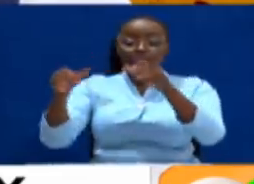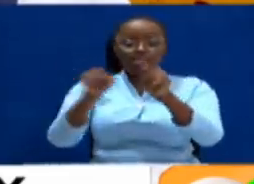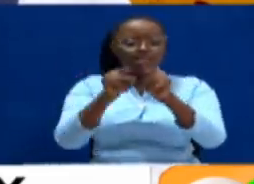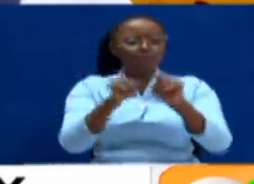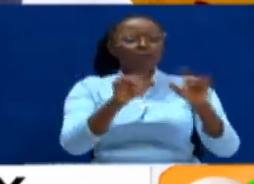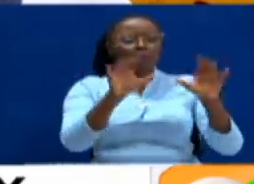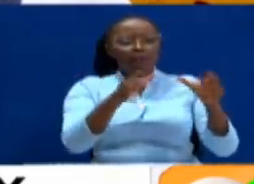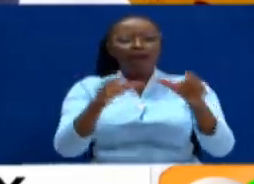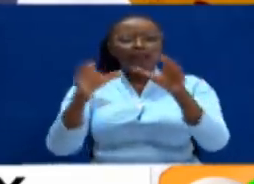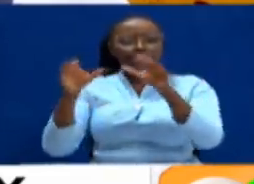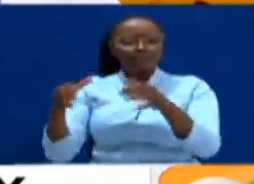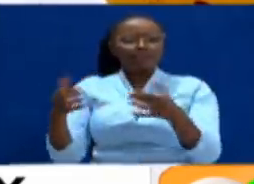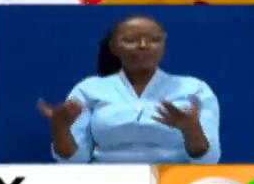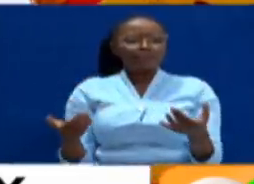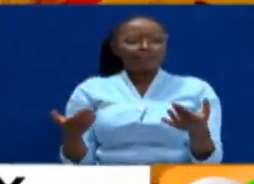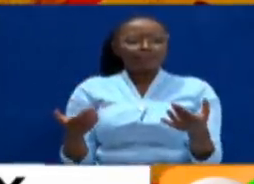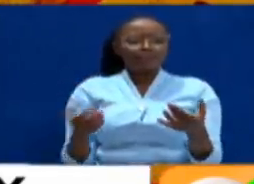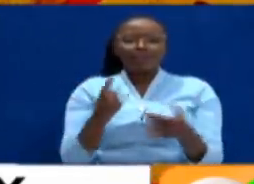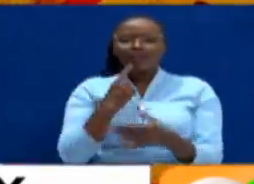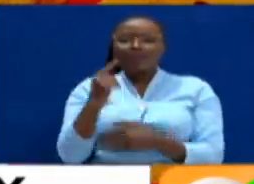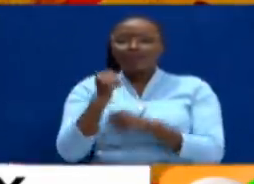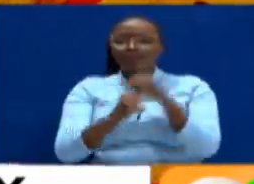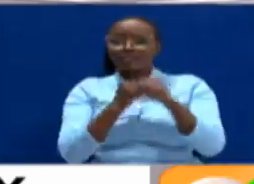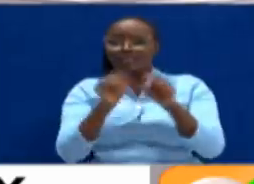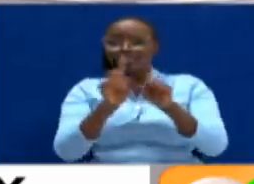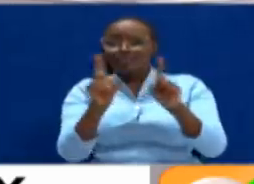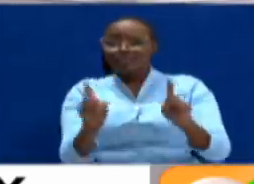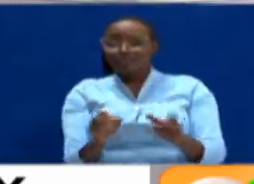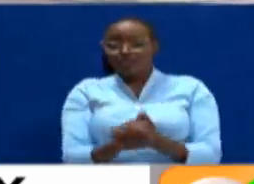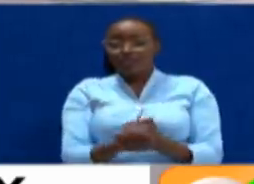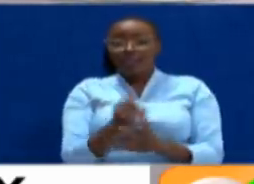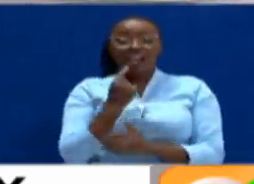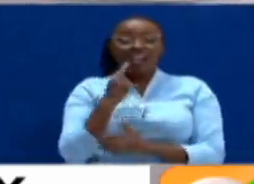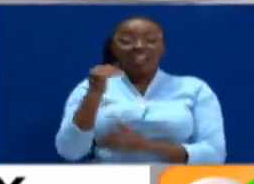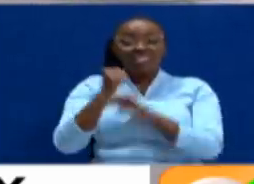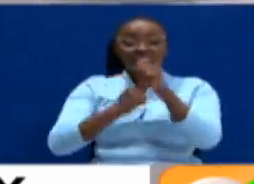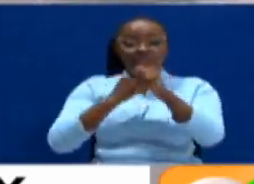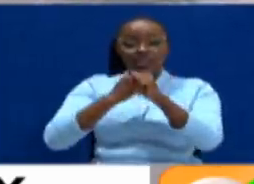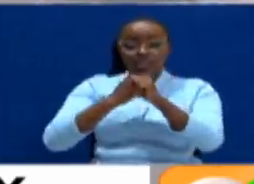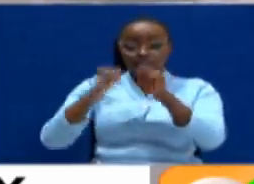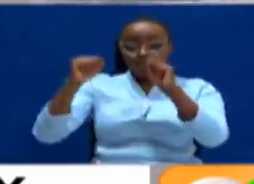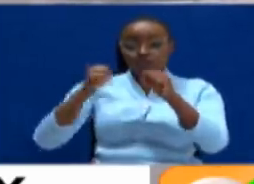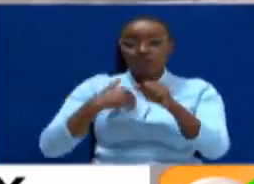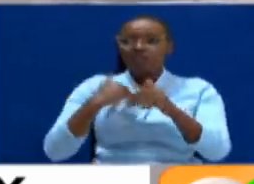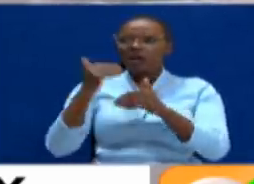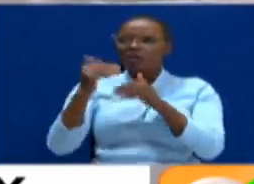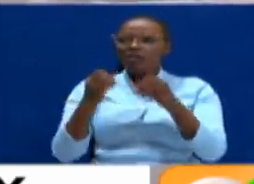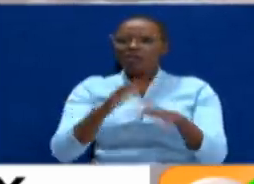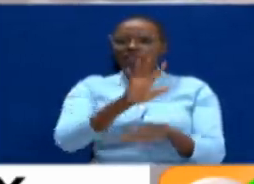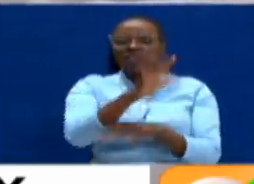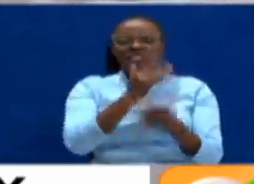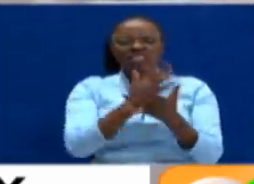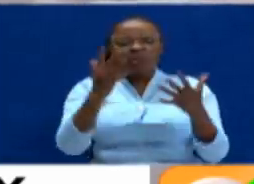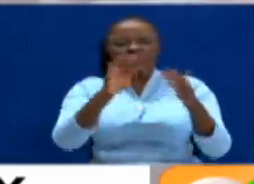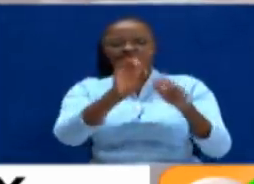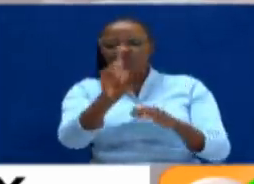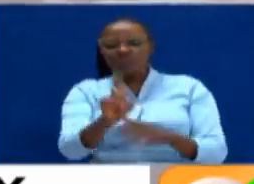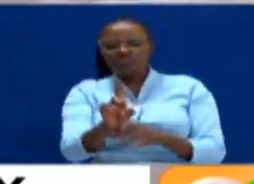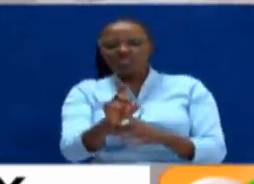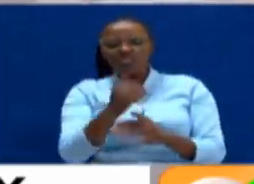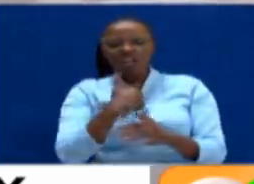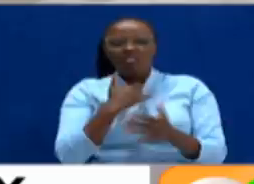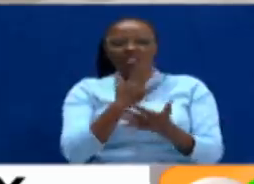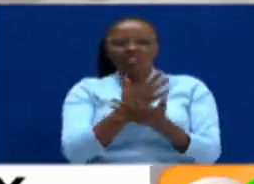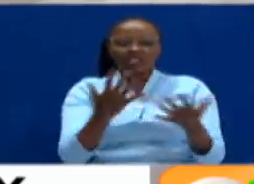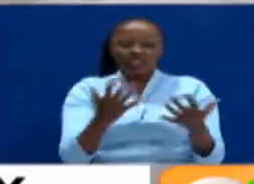Same party. So KANU is ruling for 100 years? 100 years, it's going to how many now? We've done 50-something. Yeah. It is